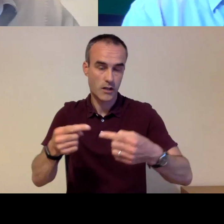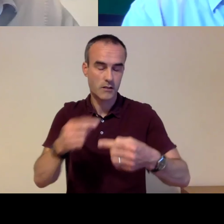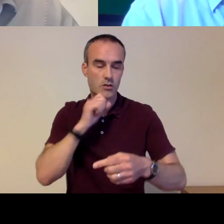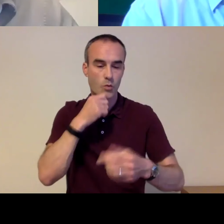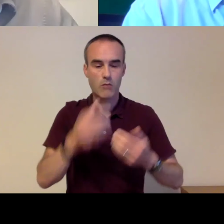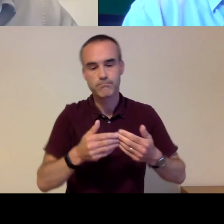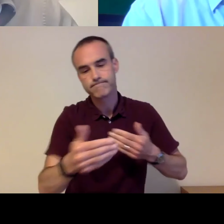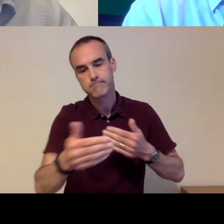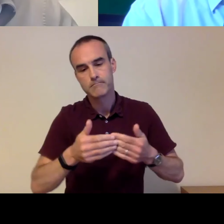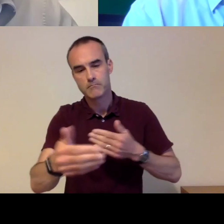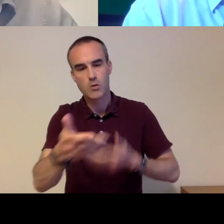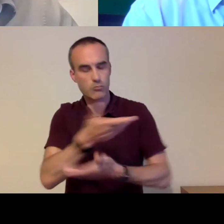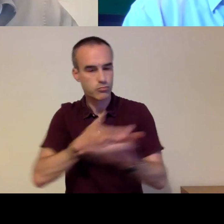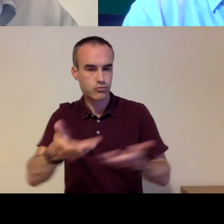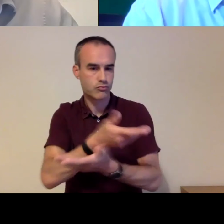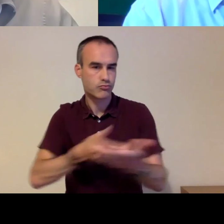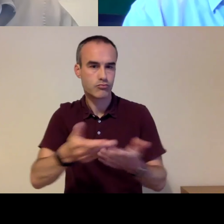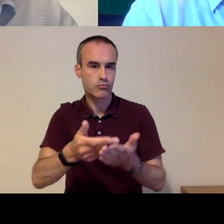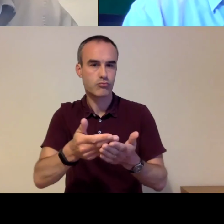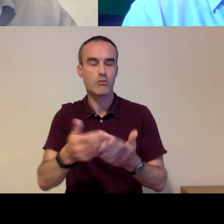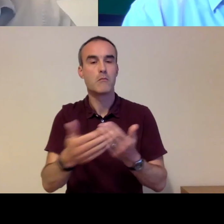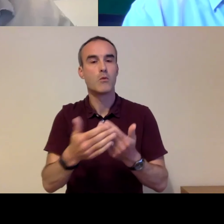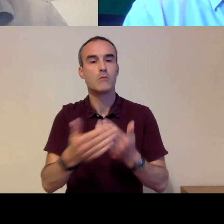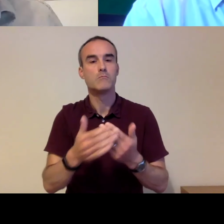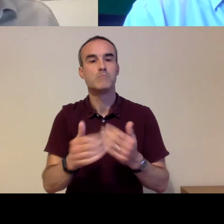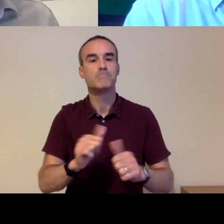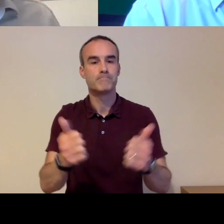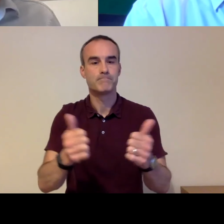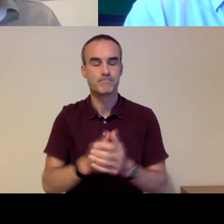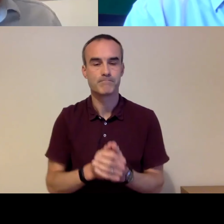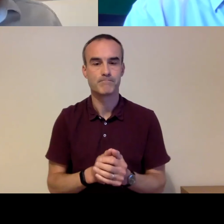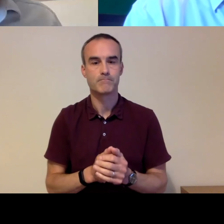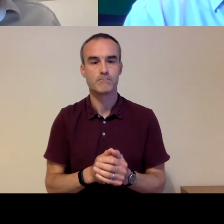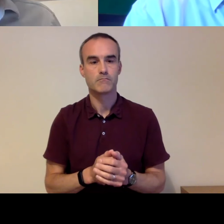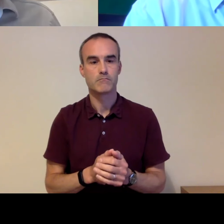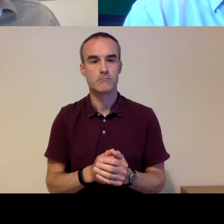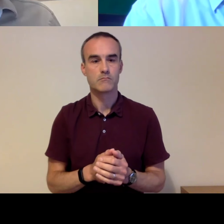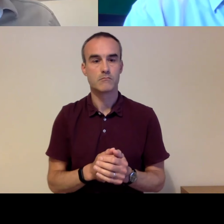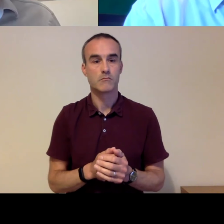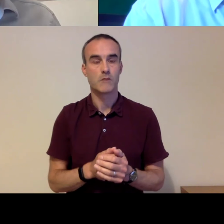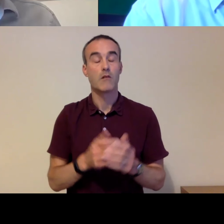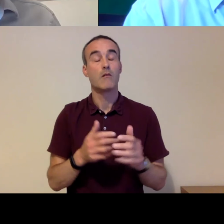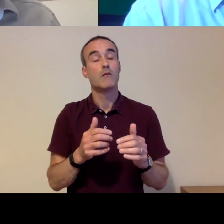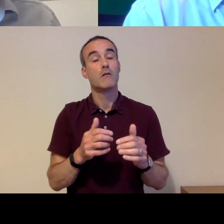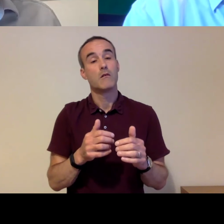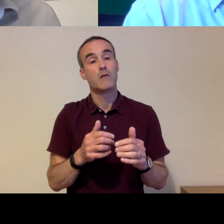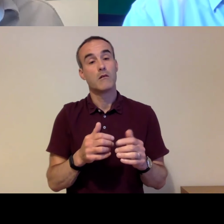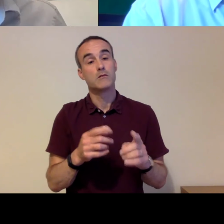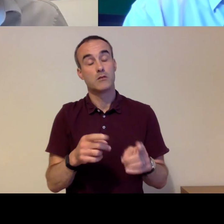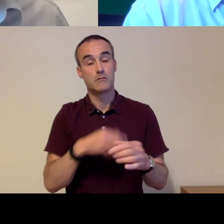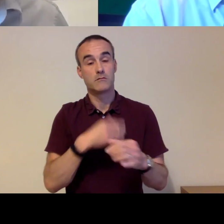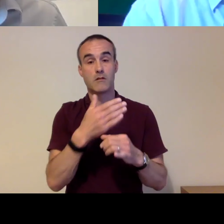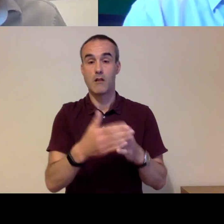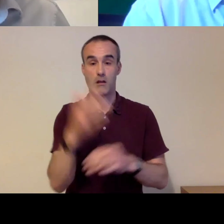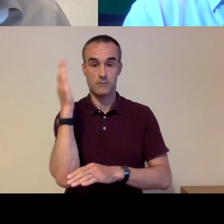months, so we can explore those challenges in more detail. So to kind of comment to our last talk, and actually before we do